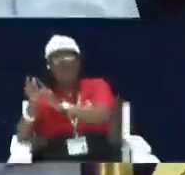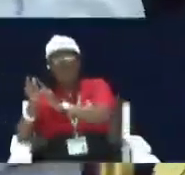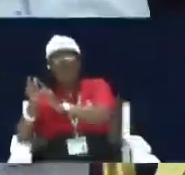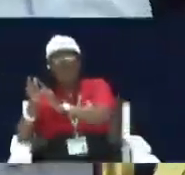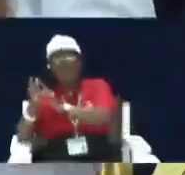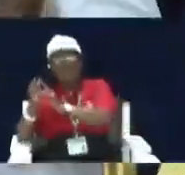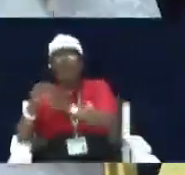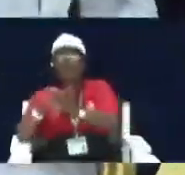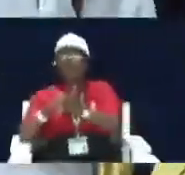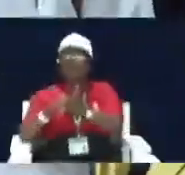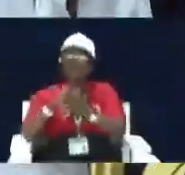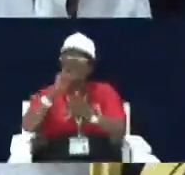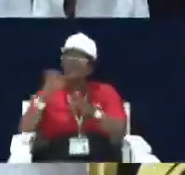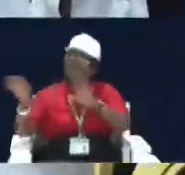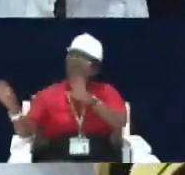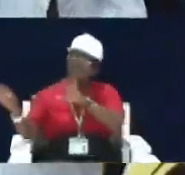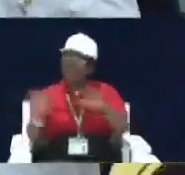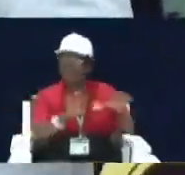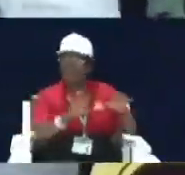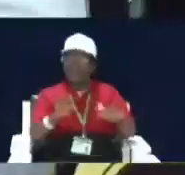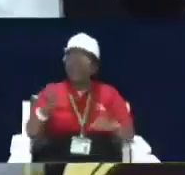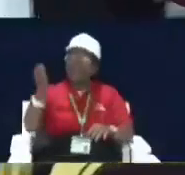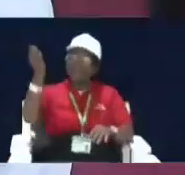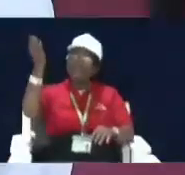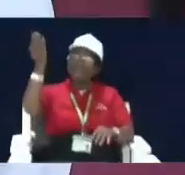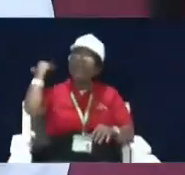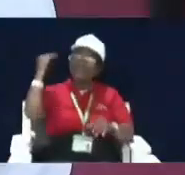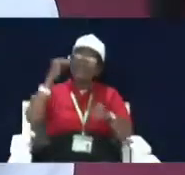It is done in Jesus' name.